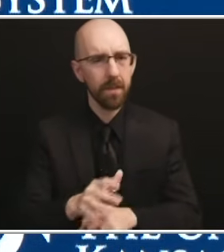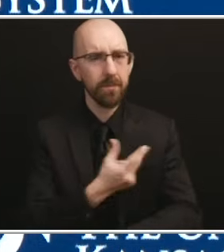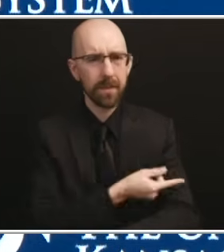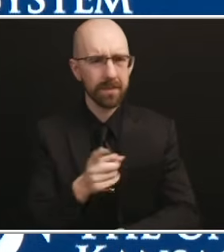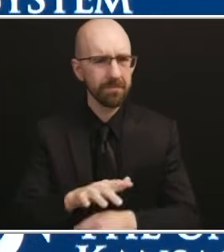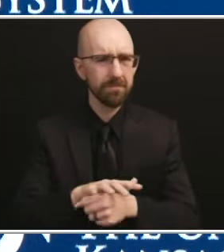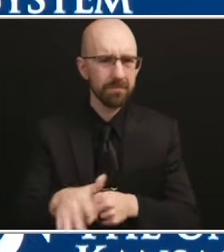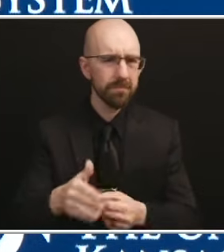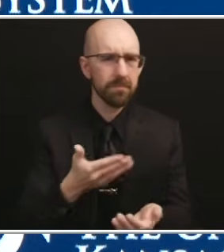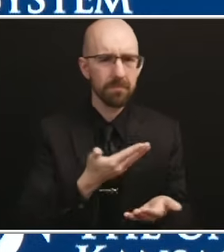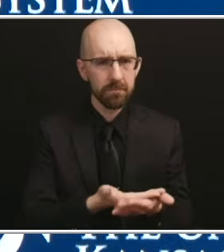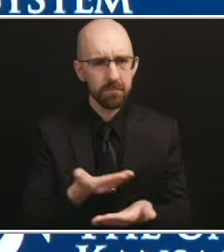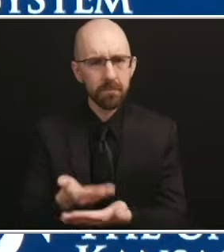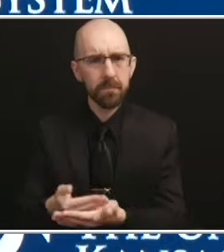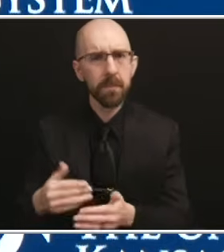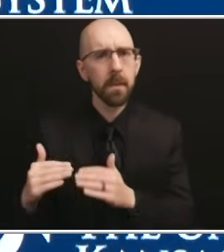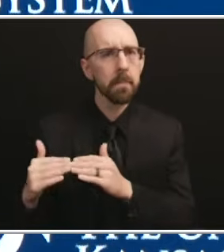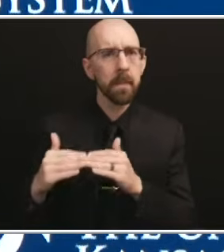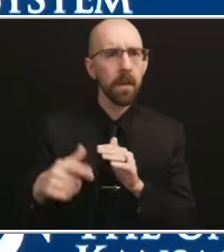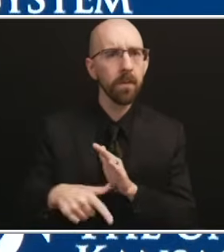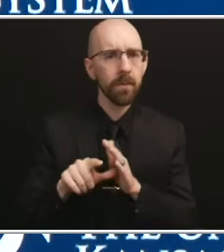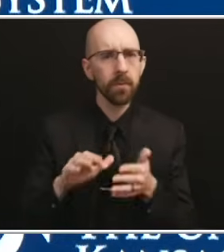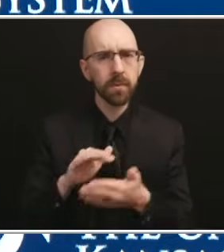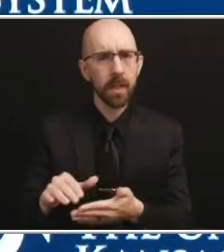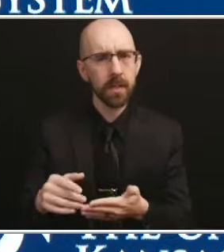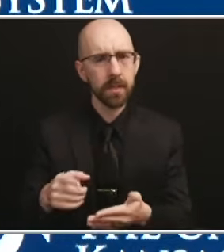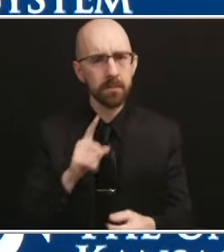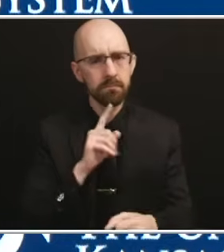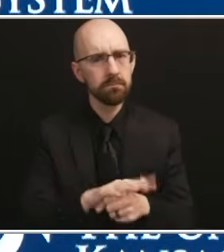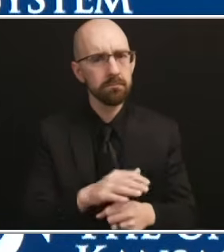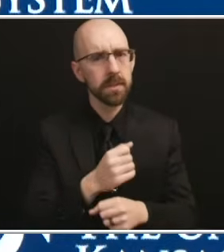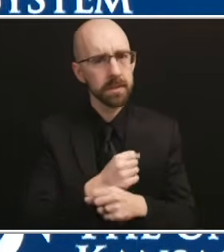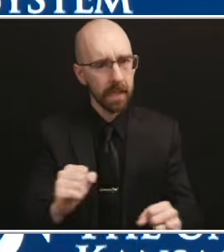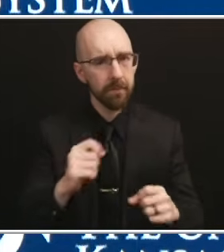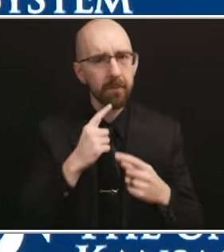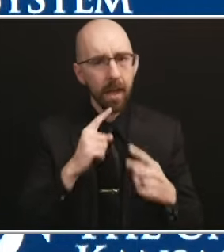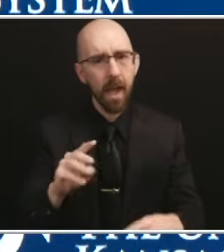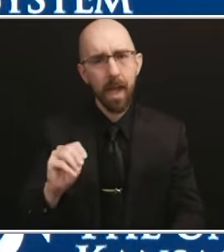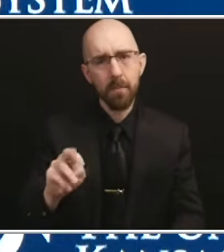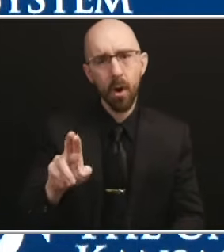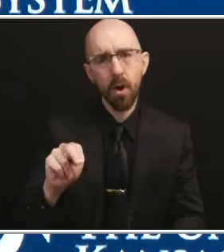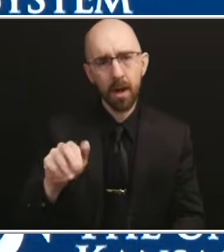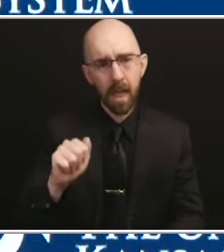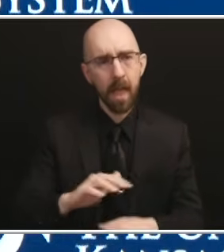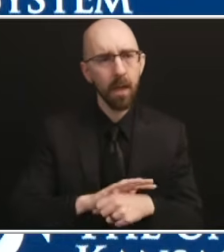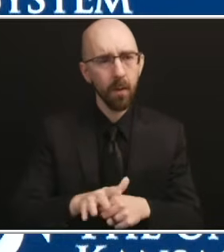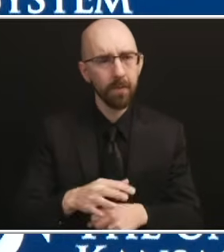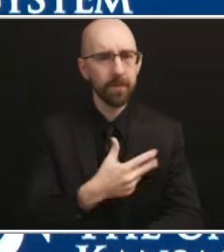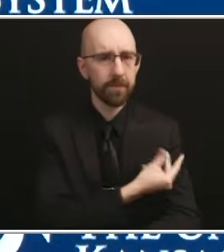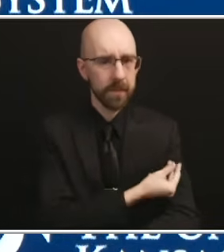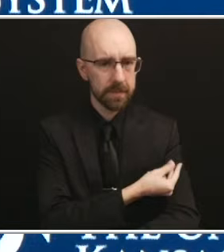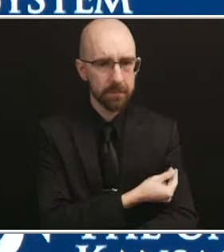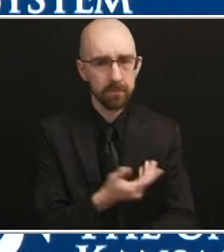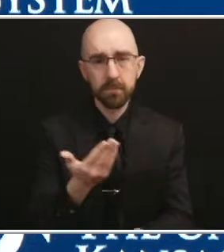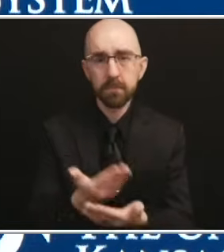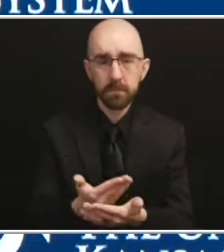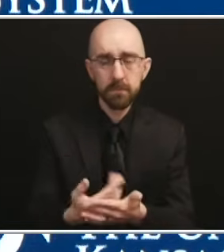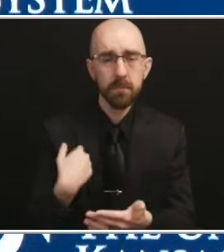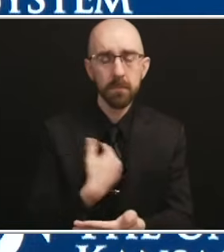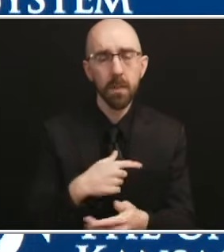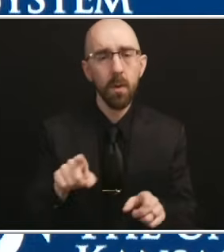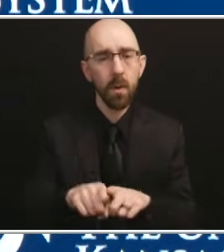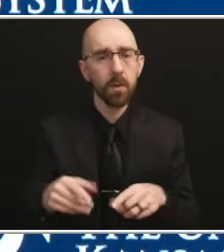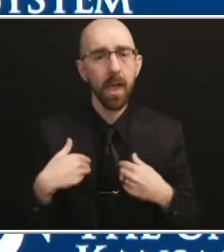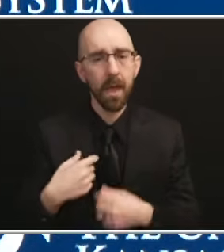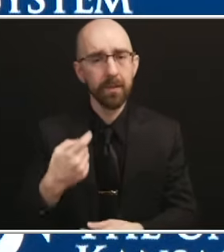well-done, peer-reviewed studies supporting the safety and efficacy of the mRNA COVID vaccines. In fact, we also have a recent